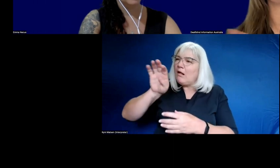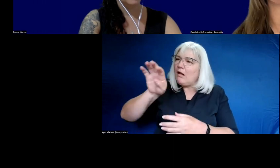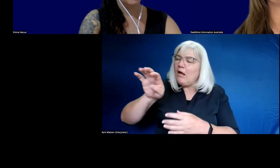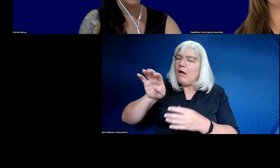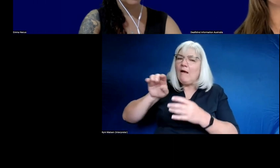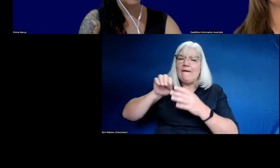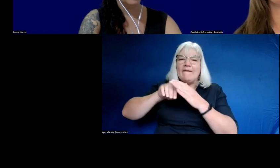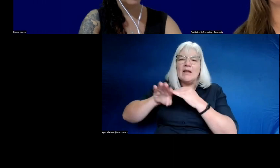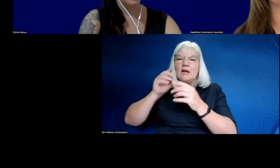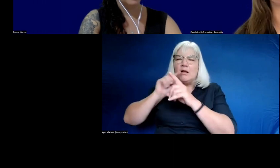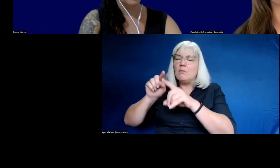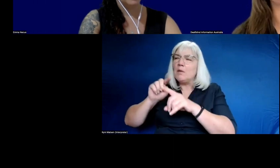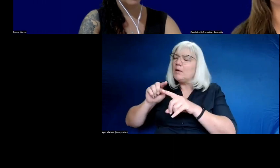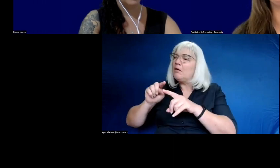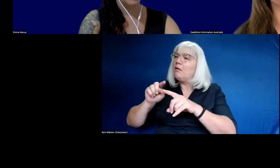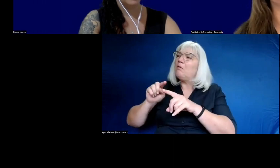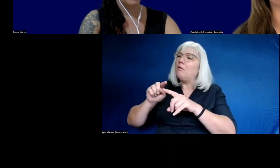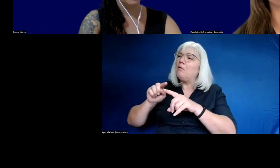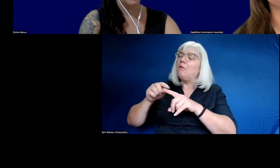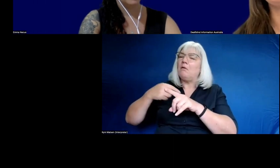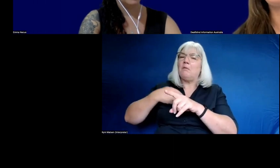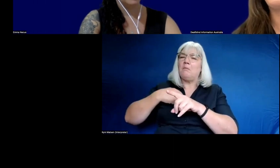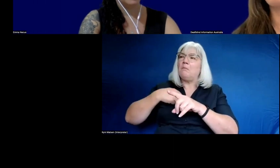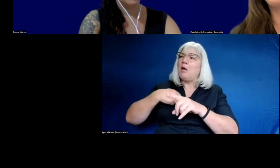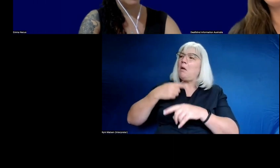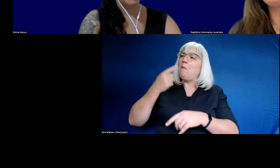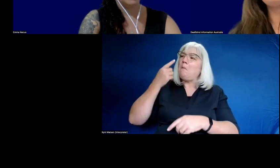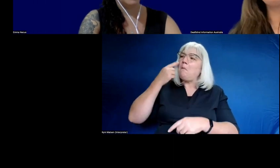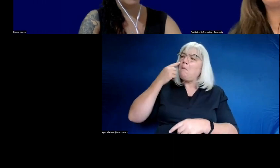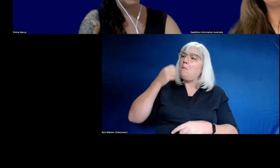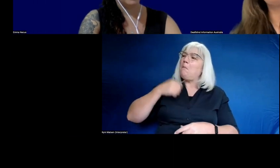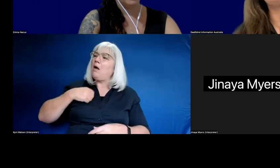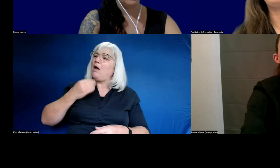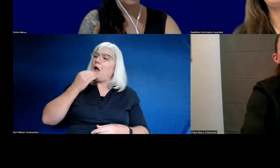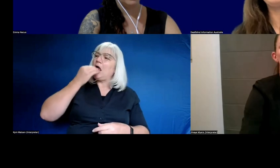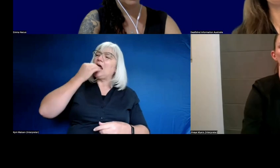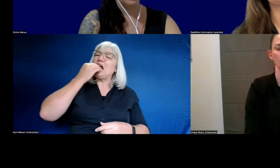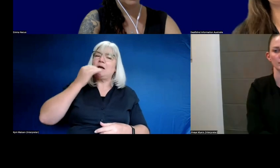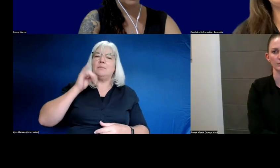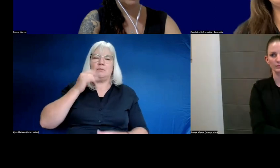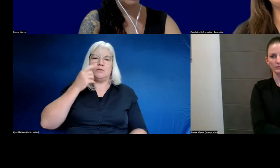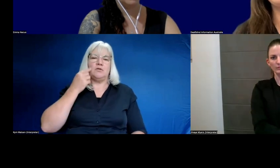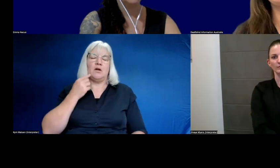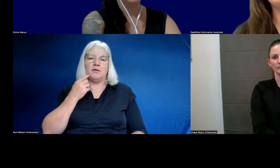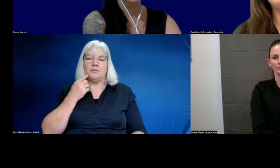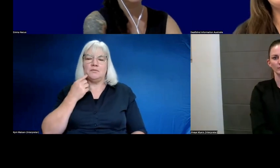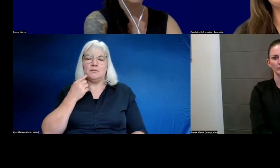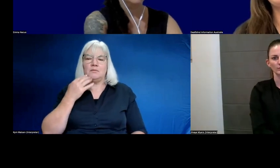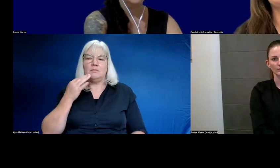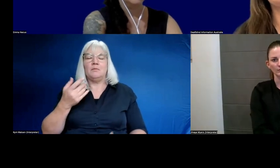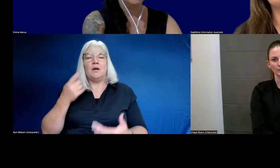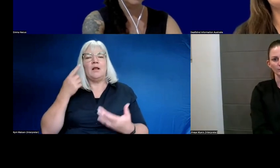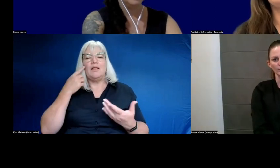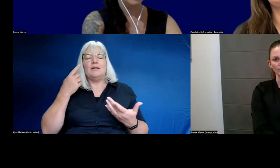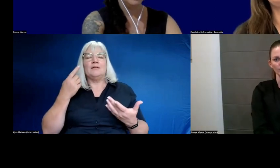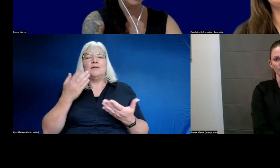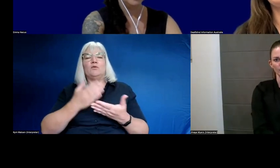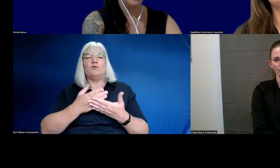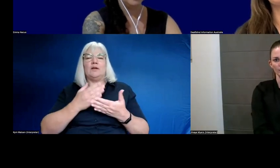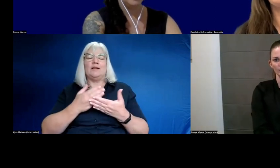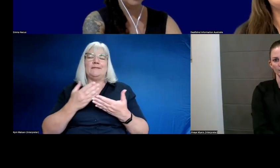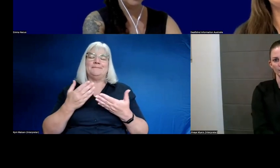to a curiosity about what might come, you know, going into their mouth. But I think it's all